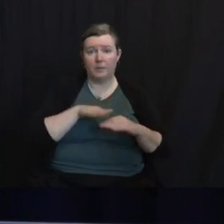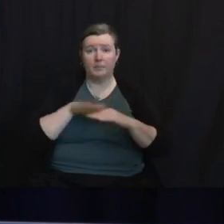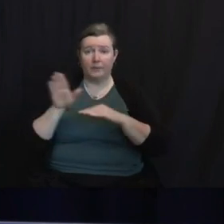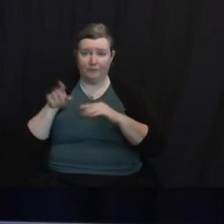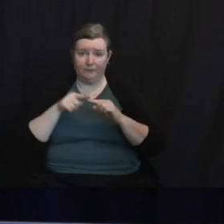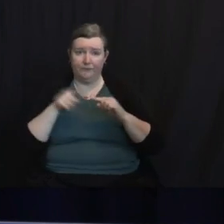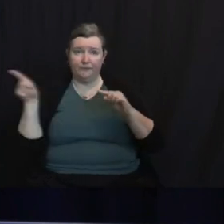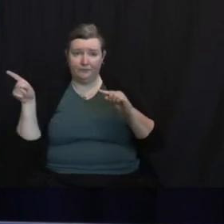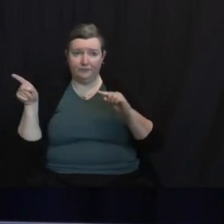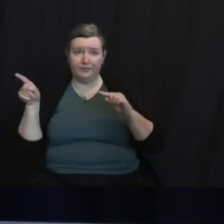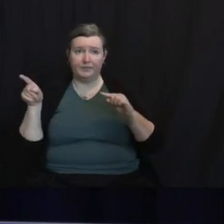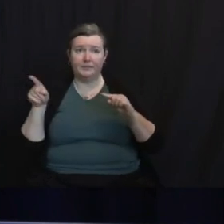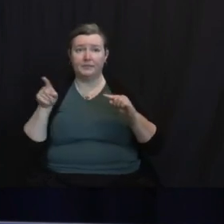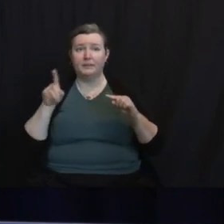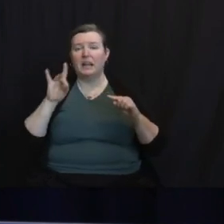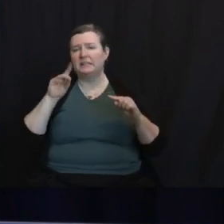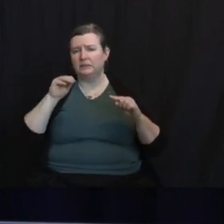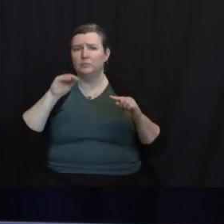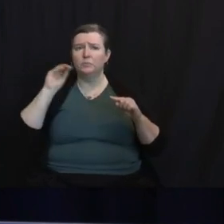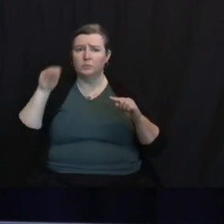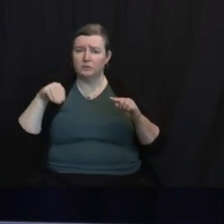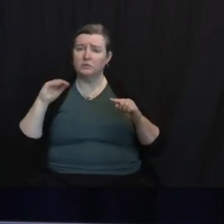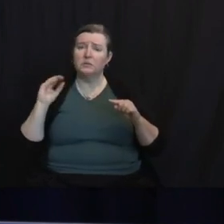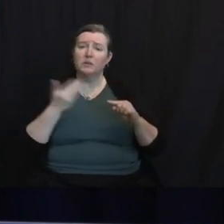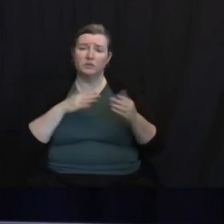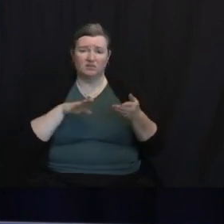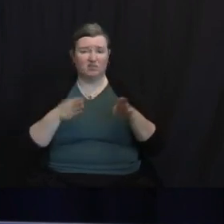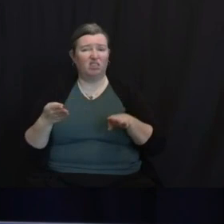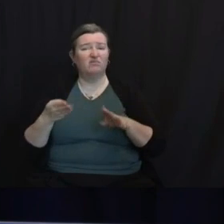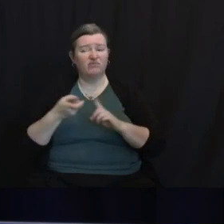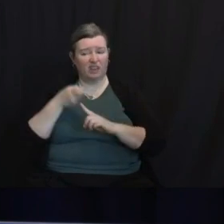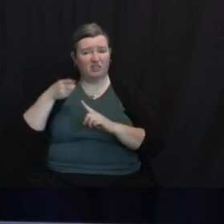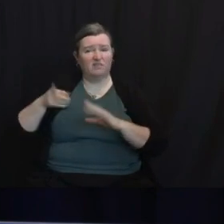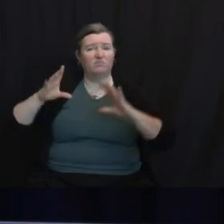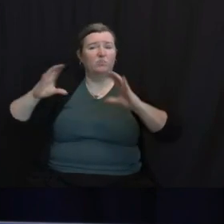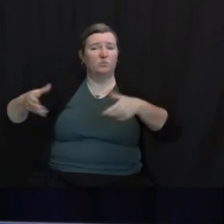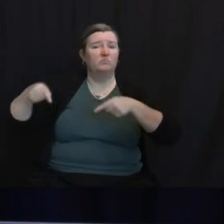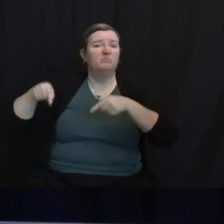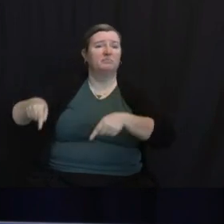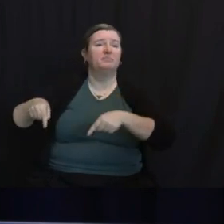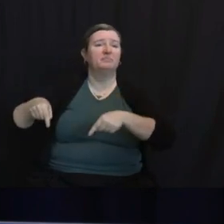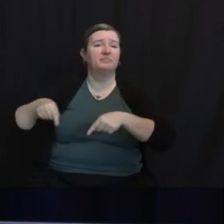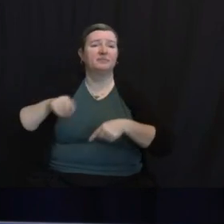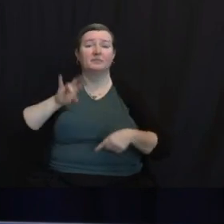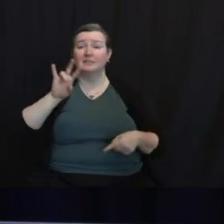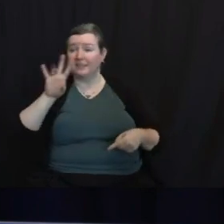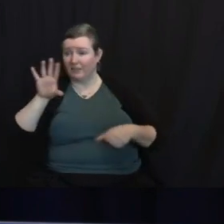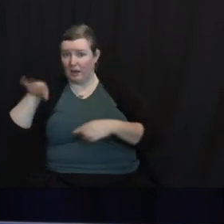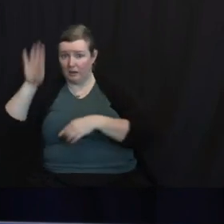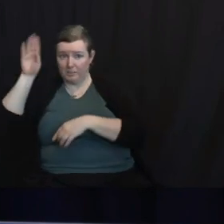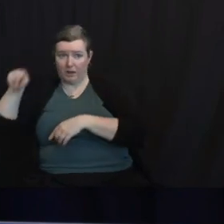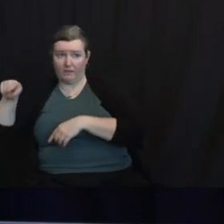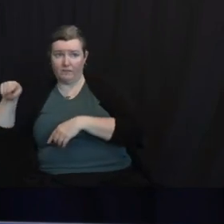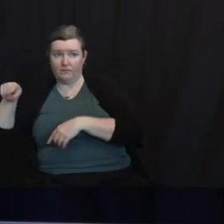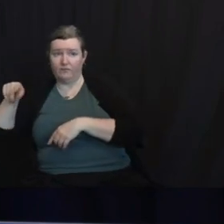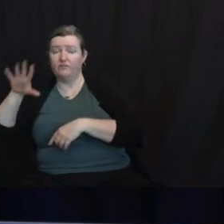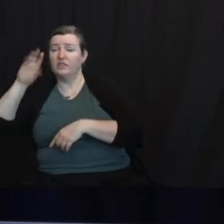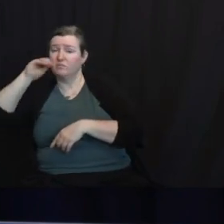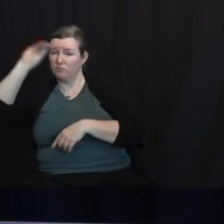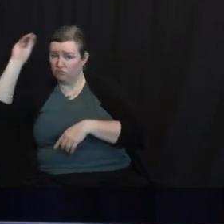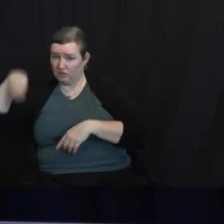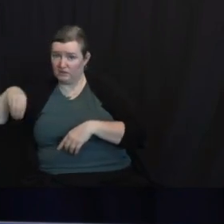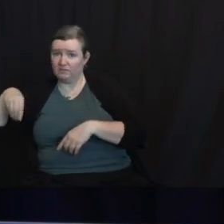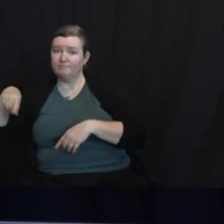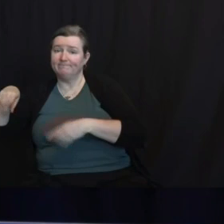our mortalities. Those 75 and older are clearly close to 50%. So since the last week of February,